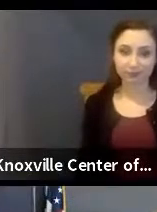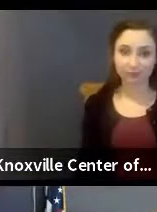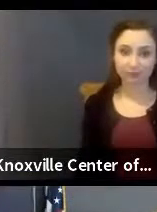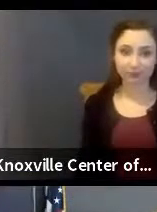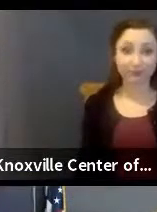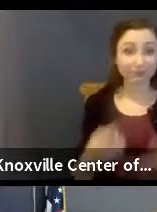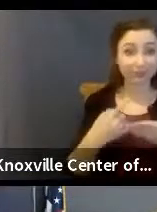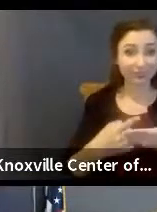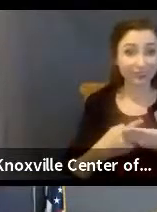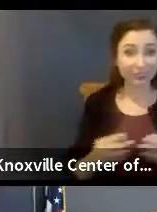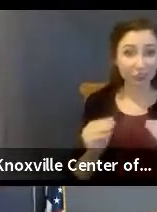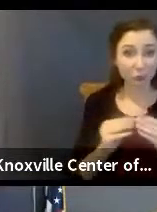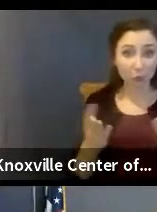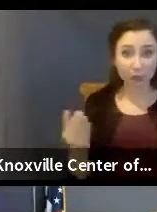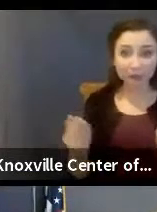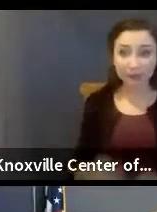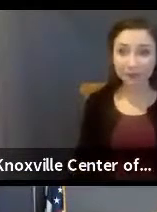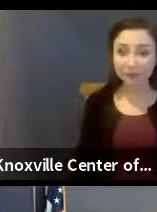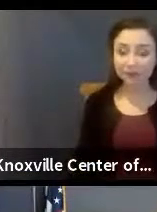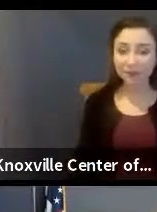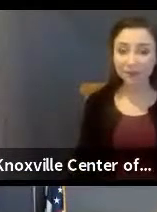Other discussion?